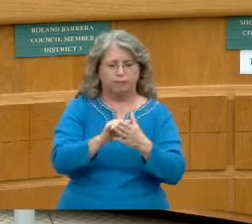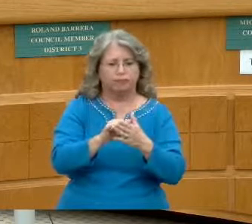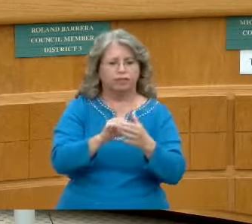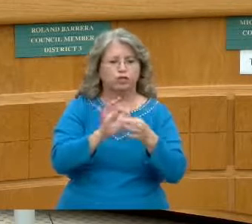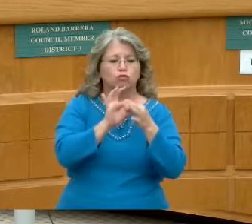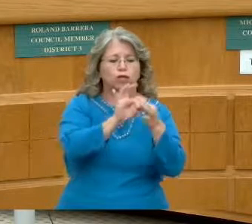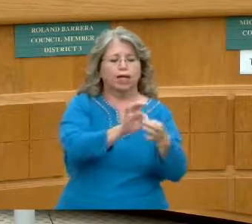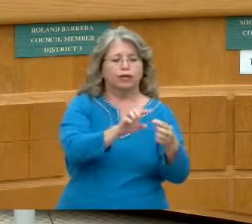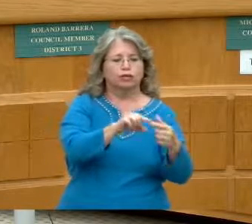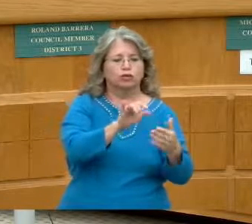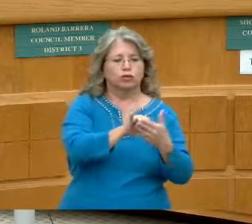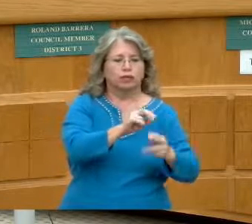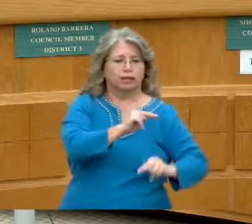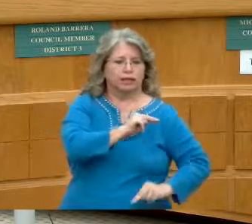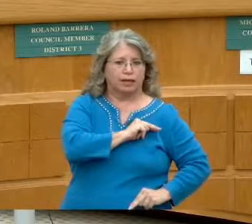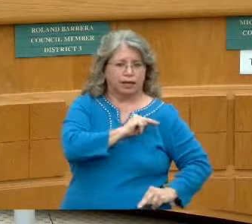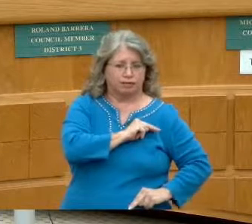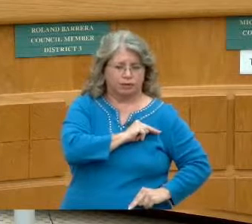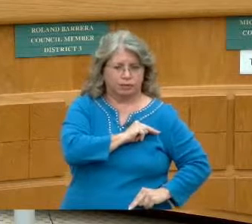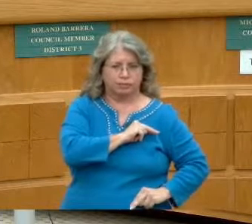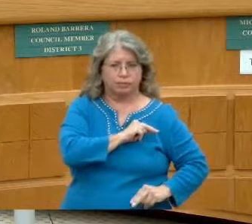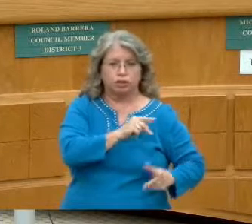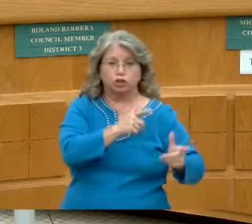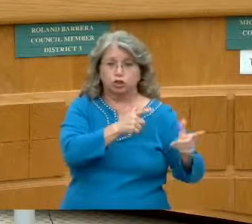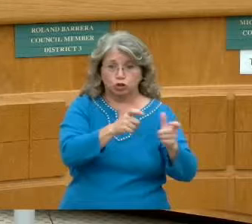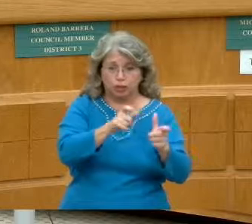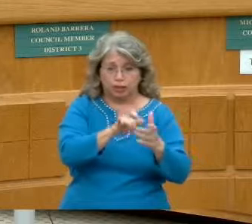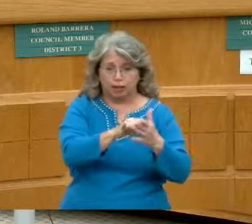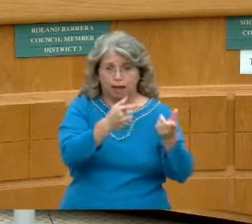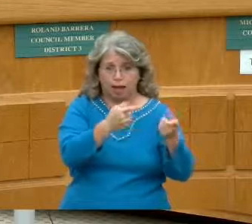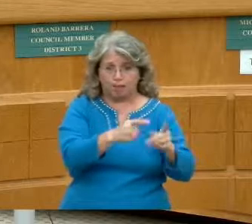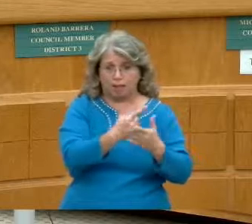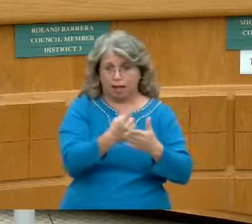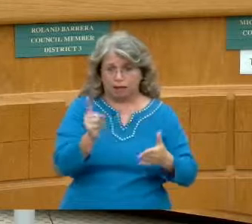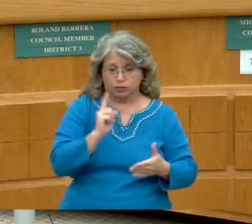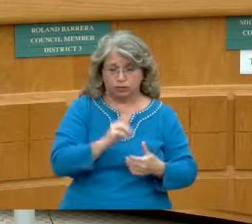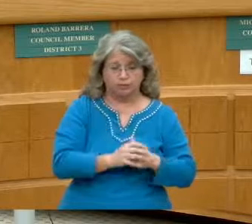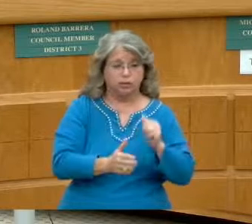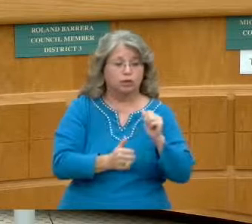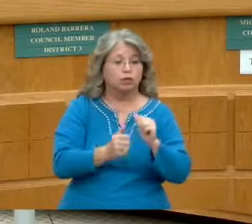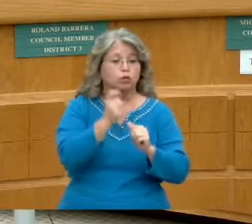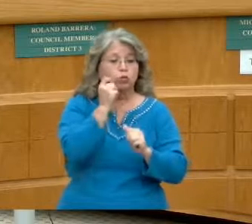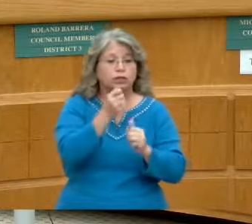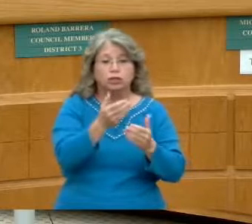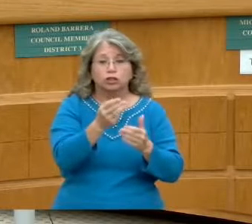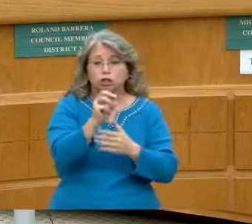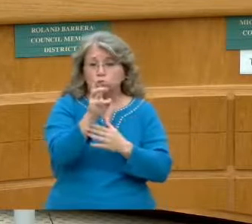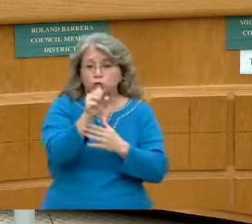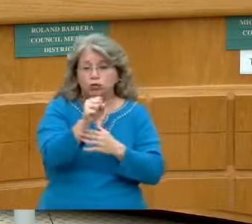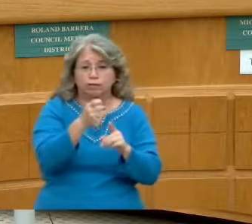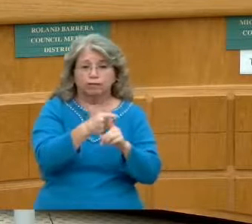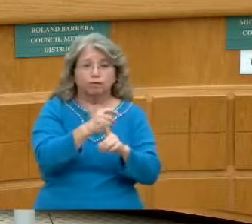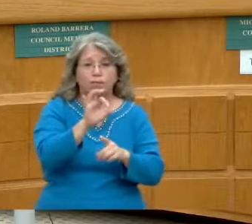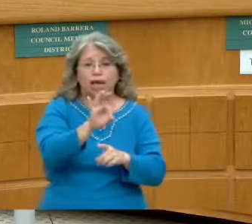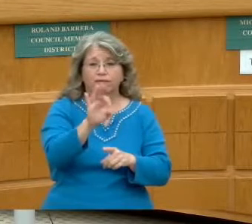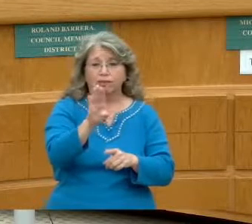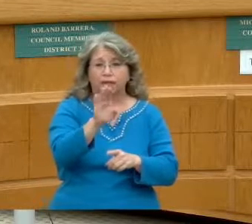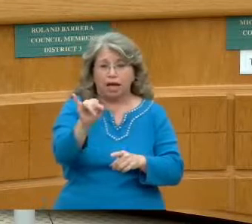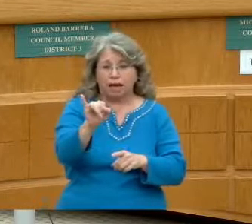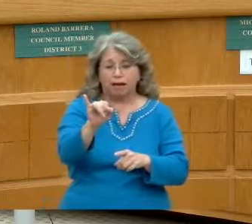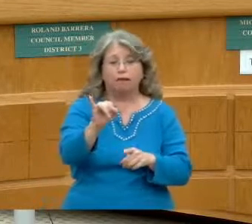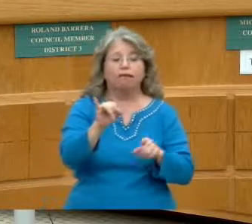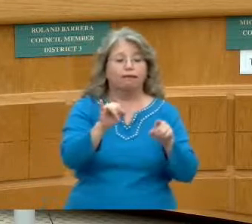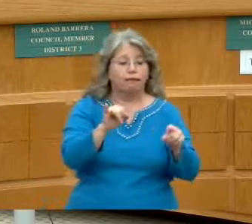with the Naval Air Station Corpus Christi shooting that occurred last week. The latest news from the FBI and Houston field office is that they